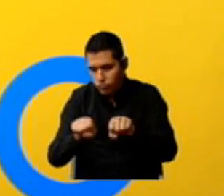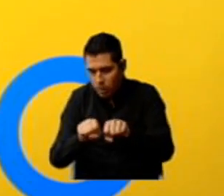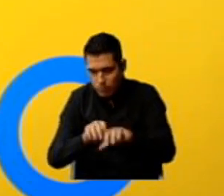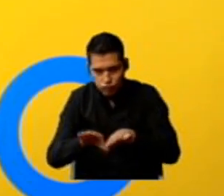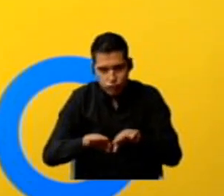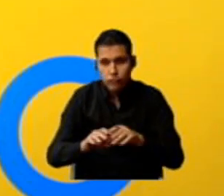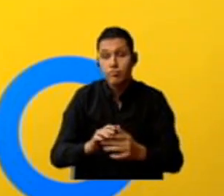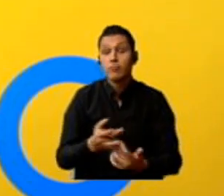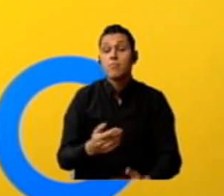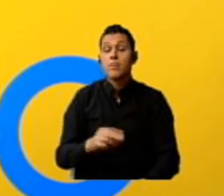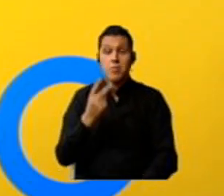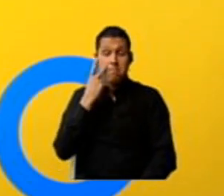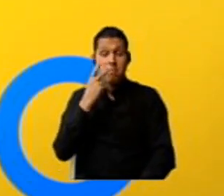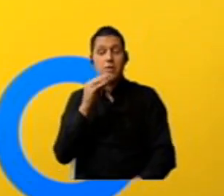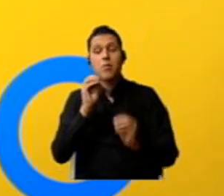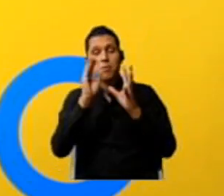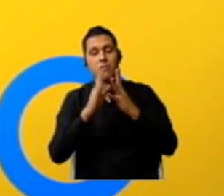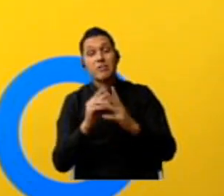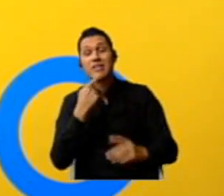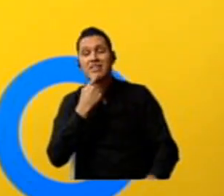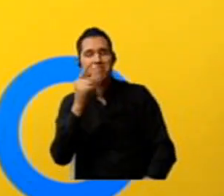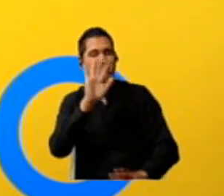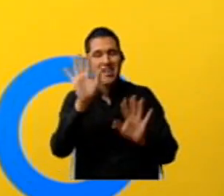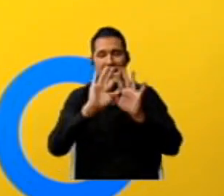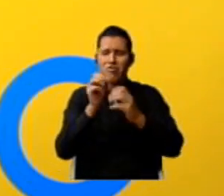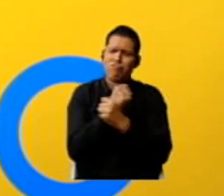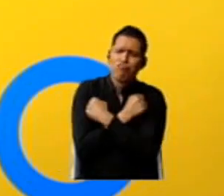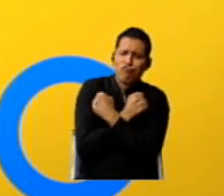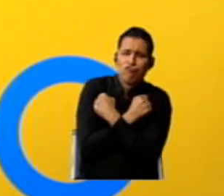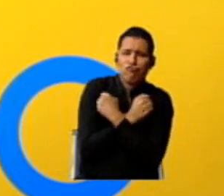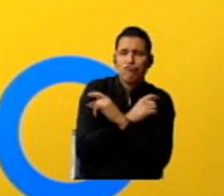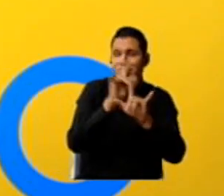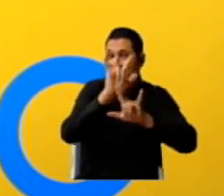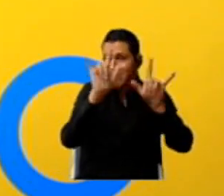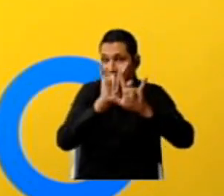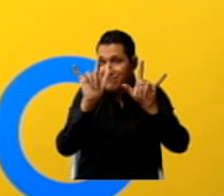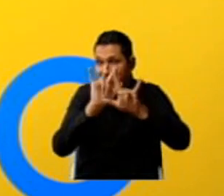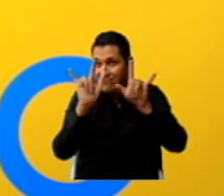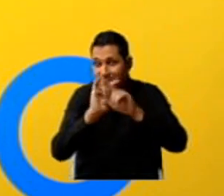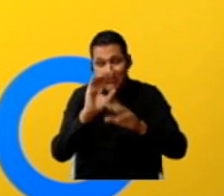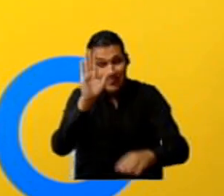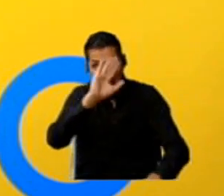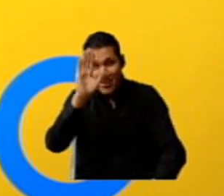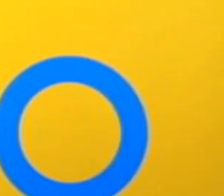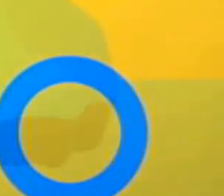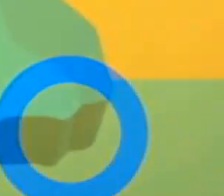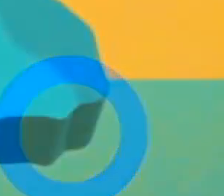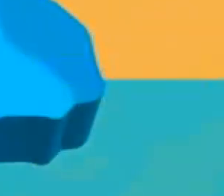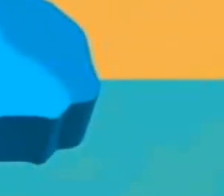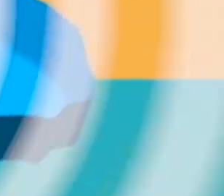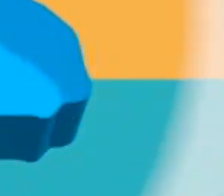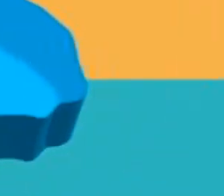and Charlotte. Bye-bye. See you. Take care. Bye. See you.